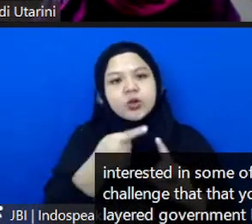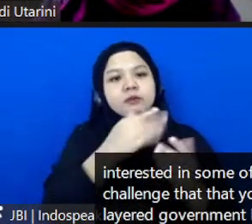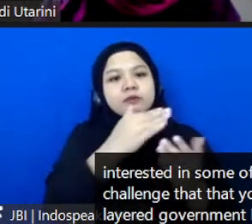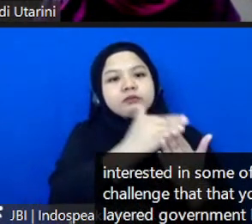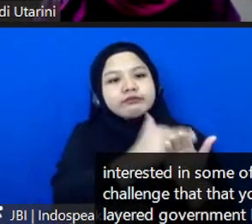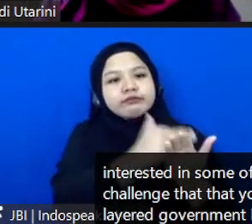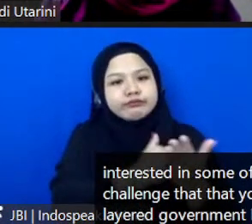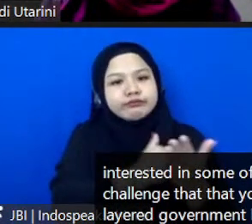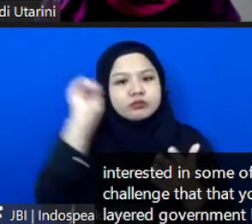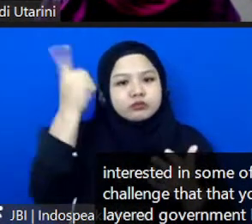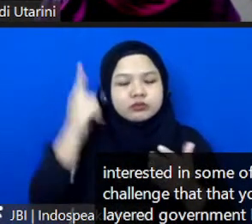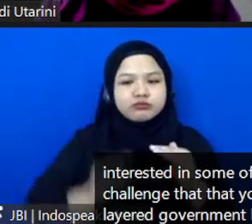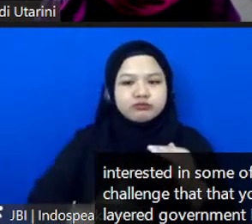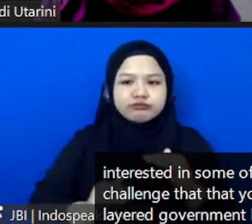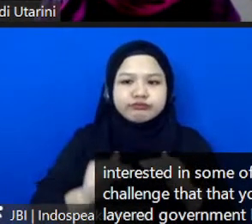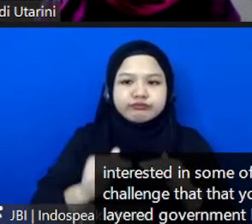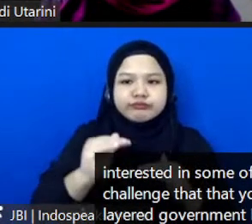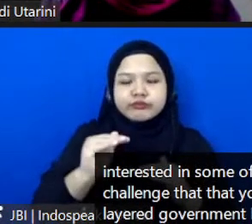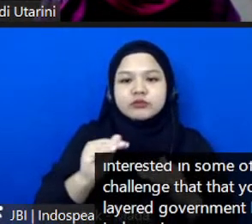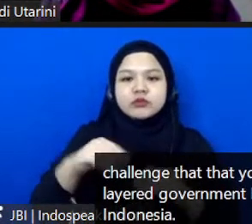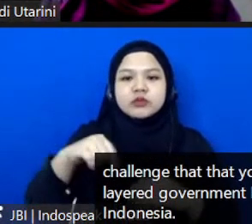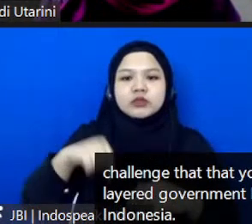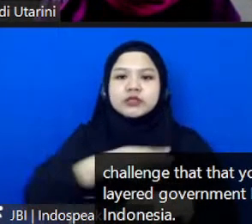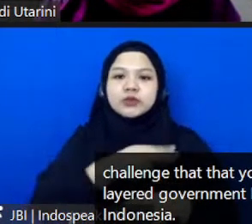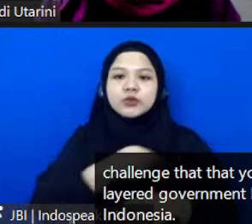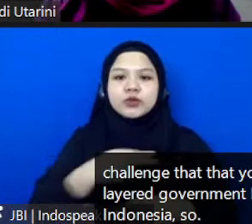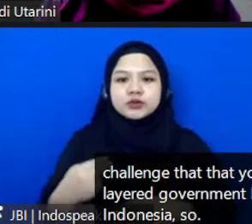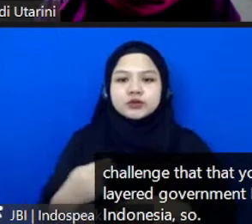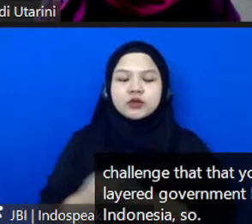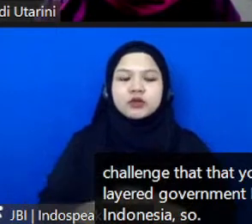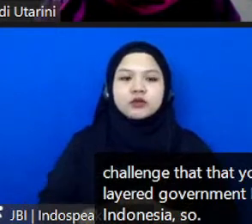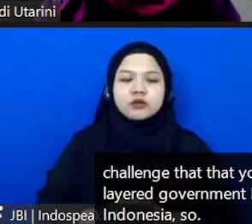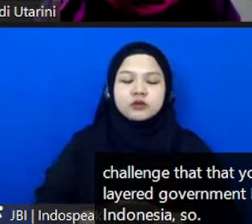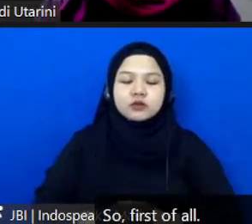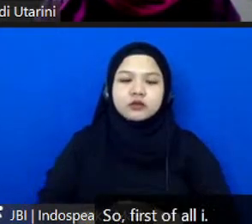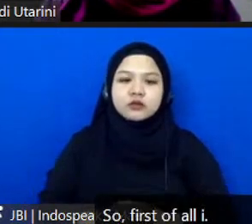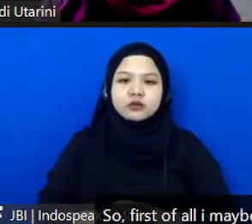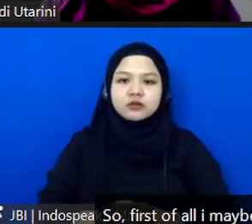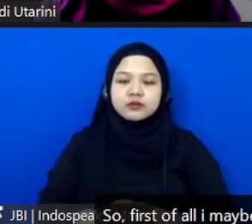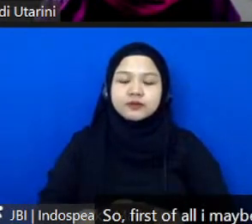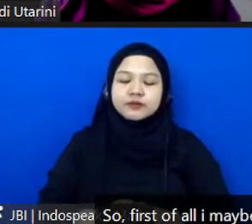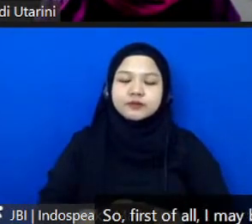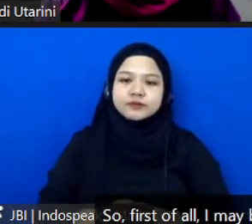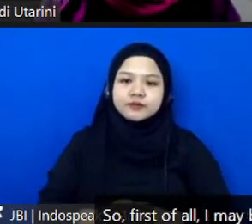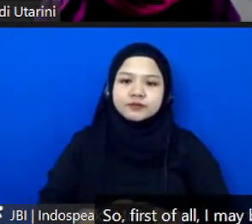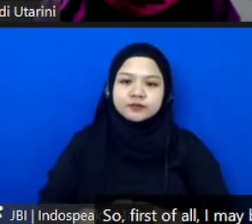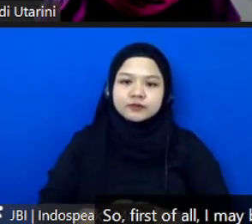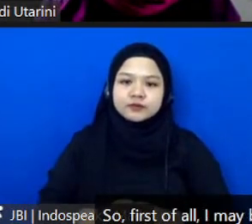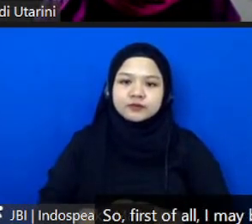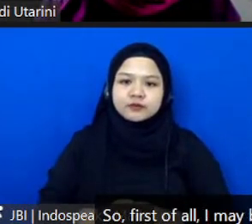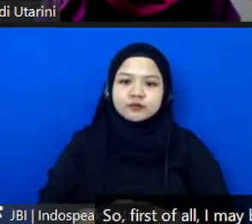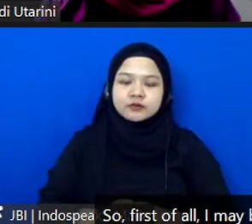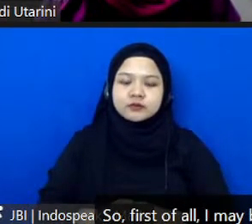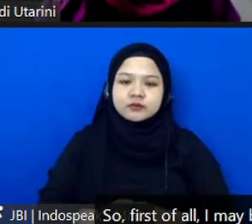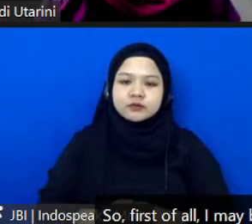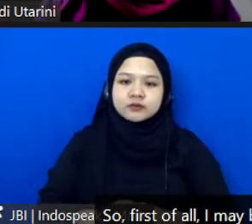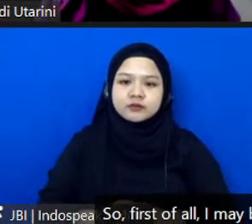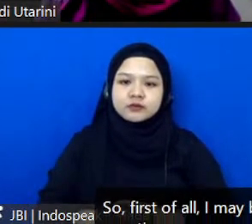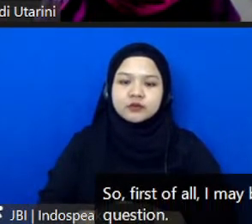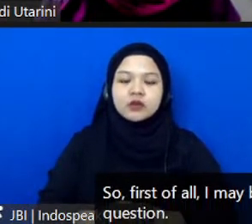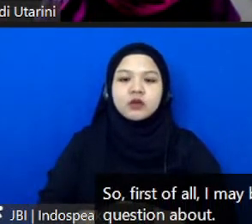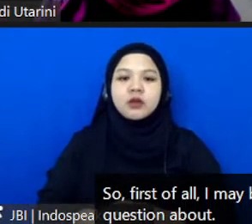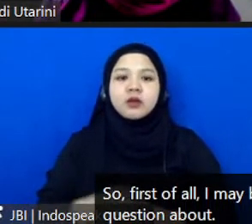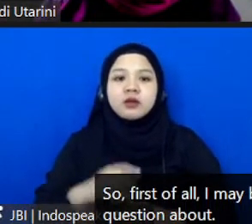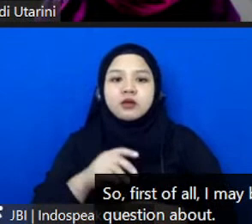that we have here in Indonesia. So first of all, I maybe to respond to Avi's question